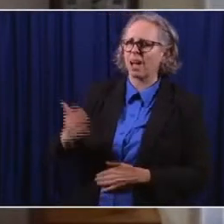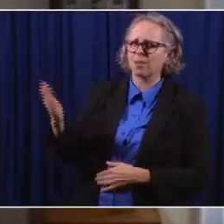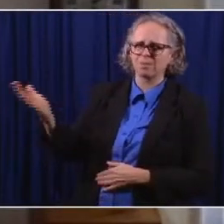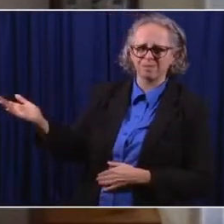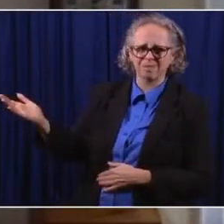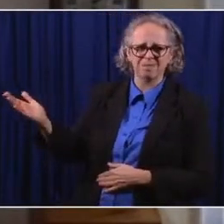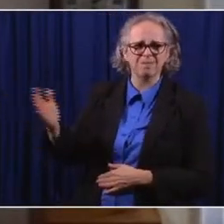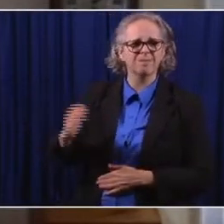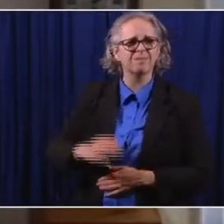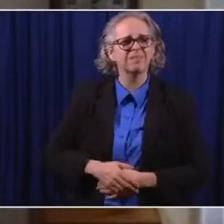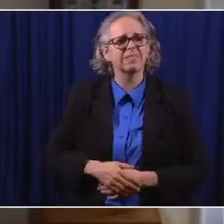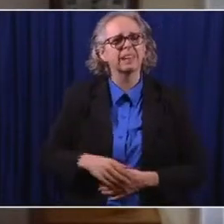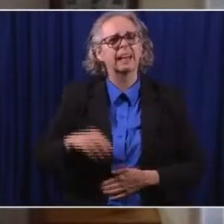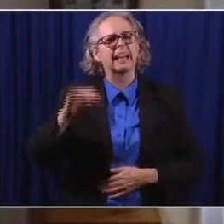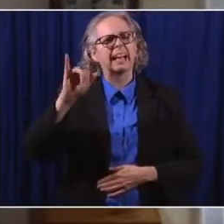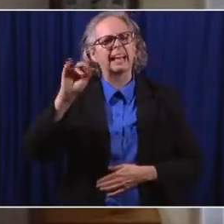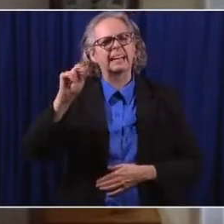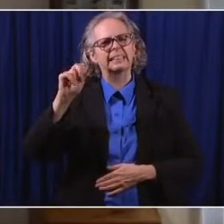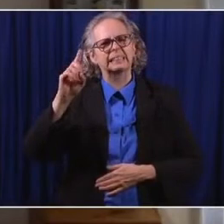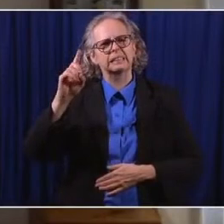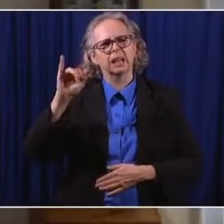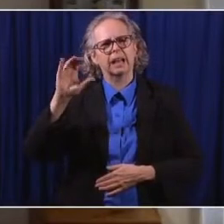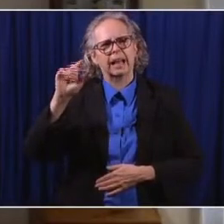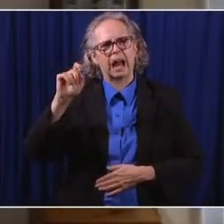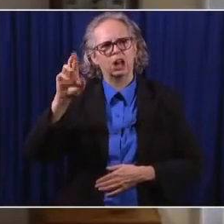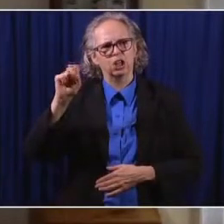today. We're